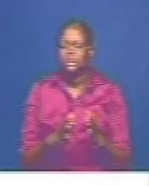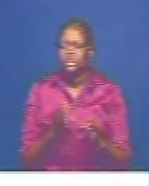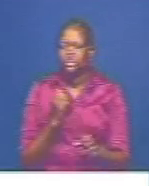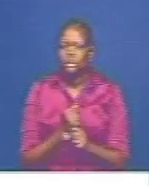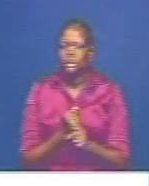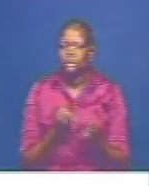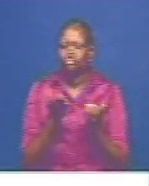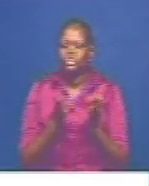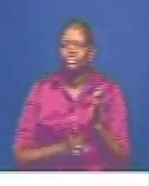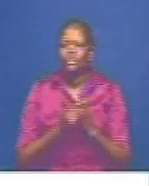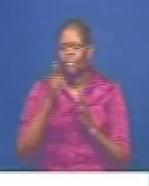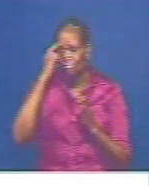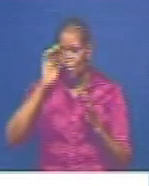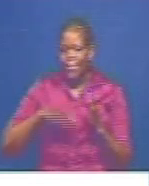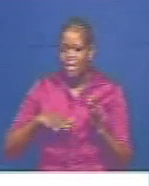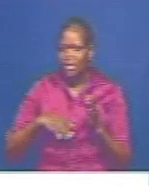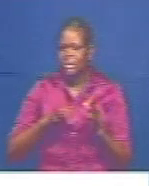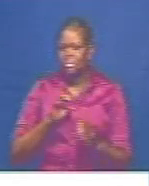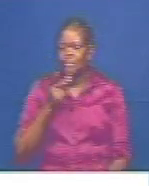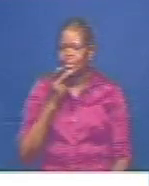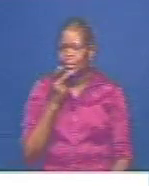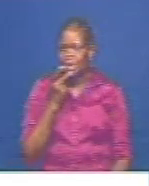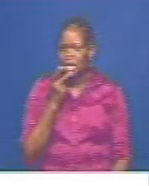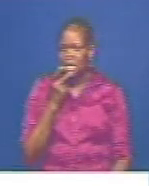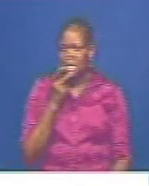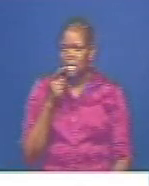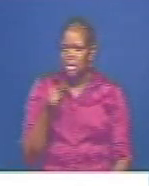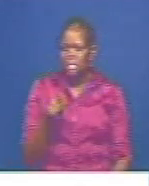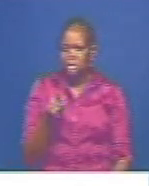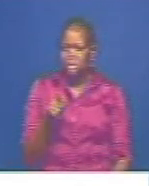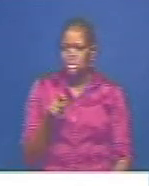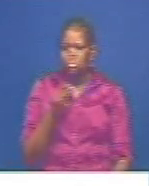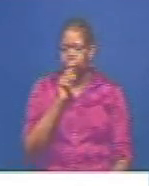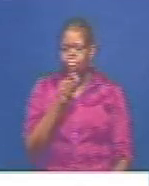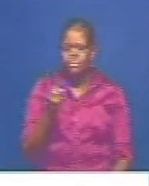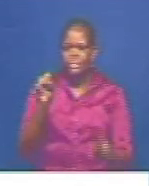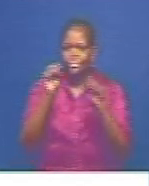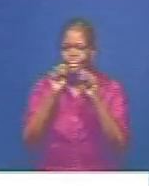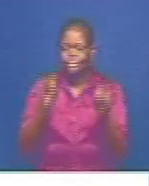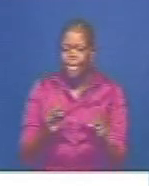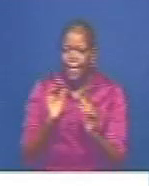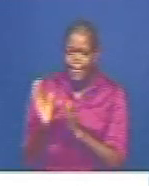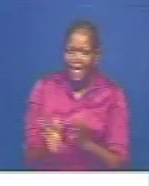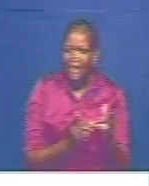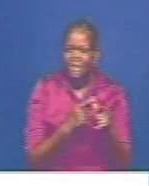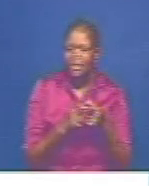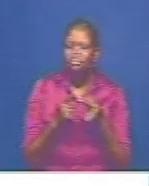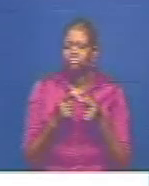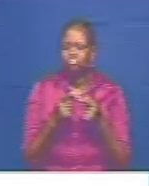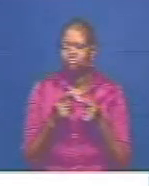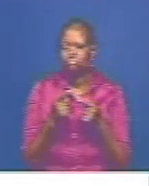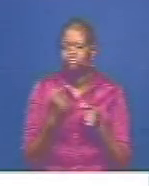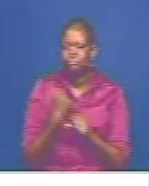enterprise development for the mothers in East Pokot, a model drip irrigation system. I was the one who designed it and I was the one who installed it. And